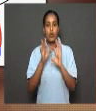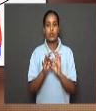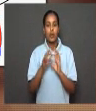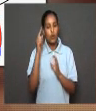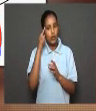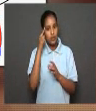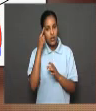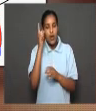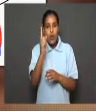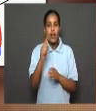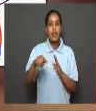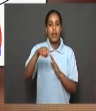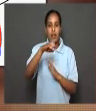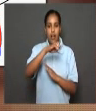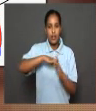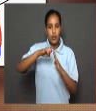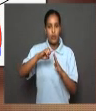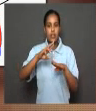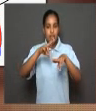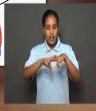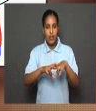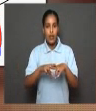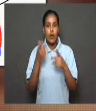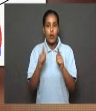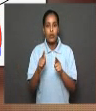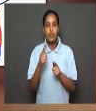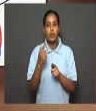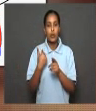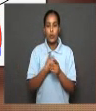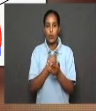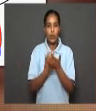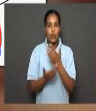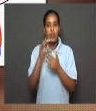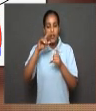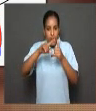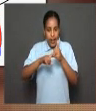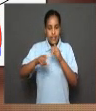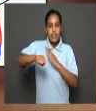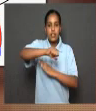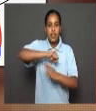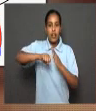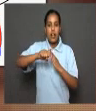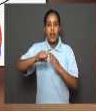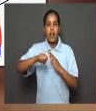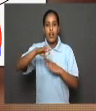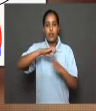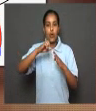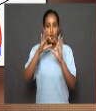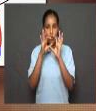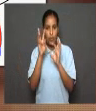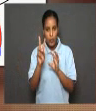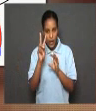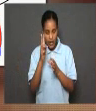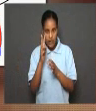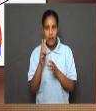considered as one electron set when we were discussing valence shell electron pair